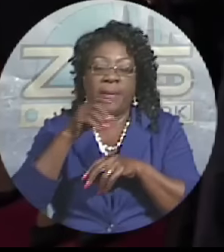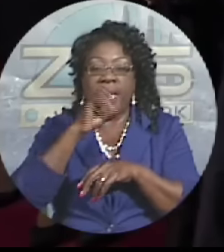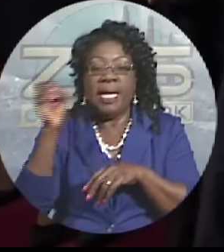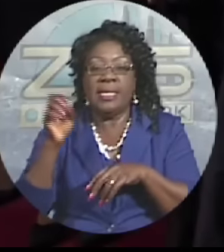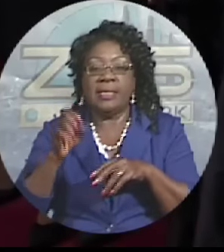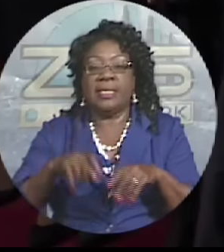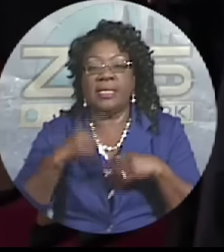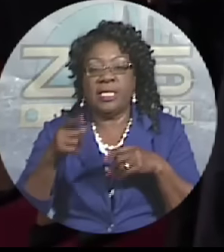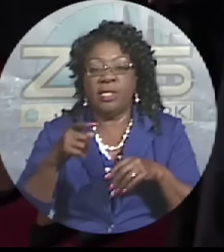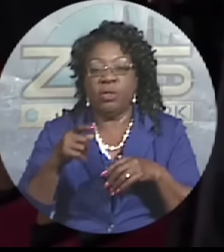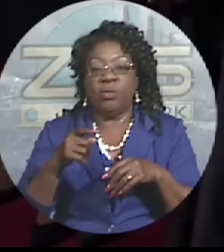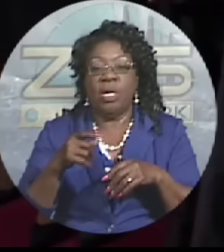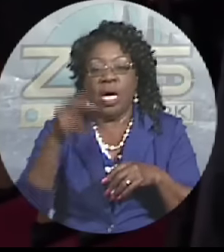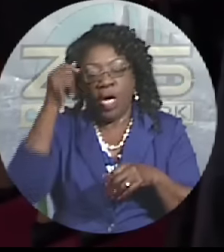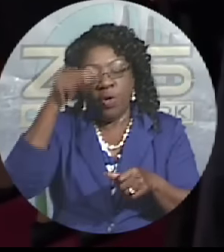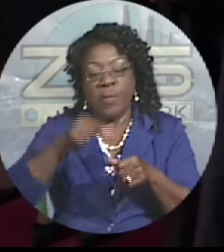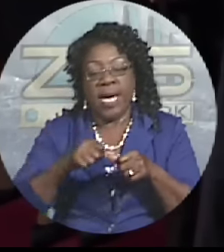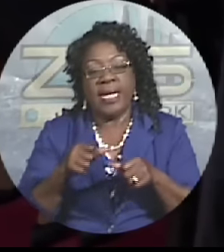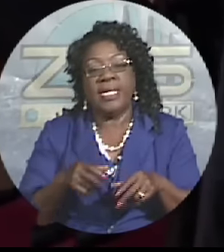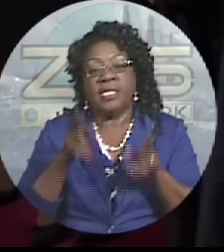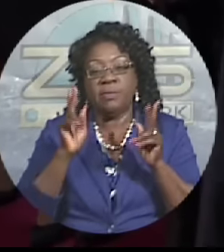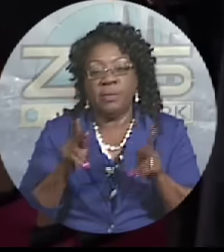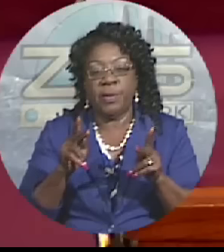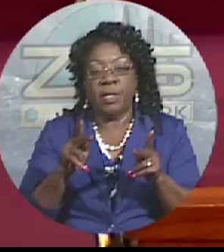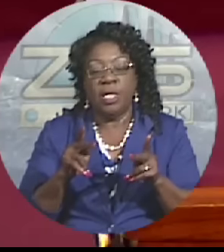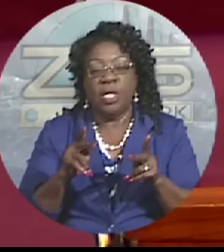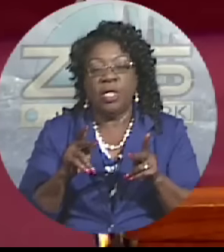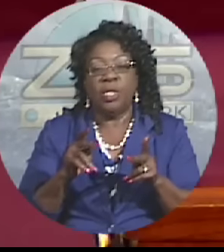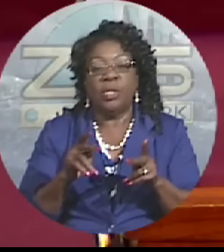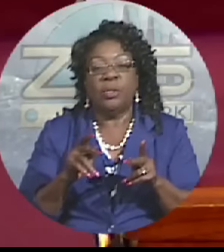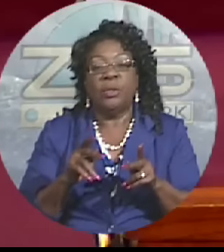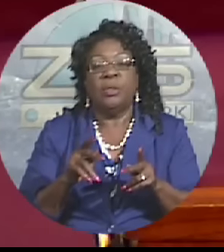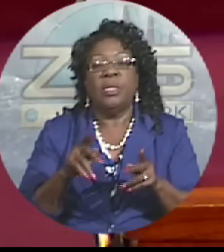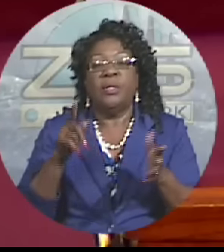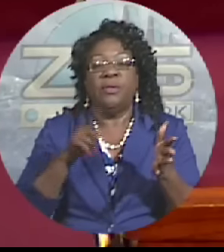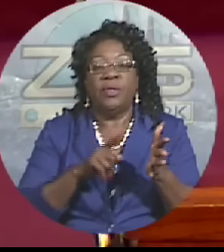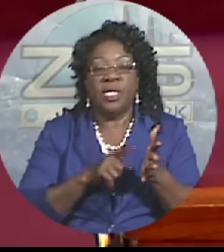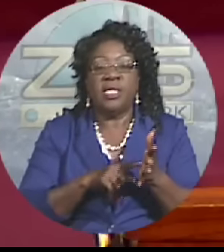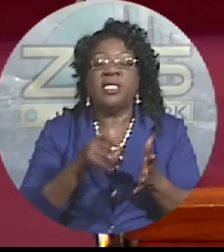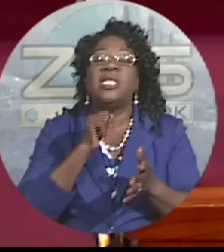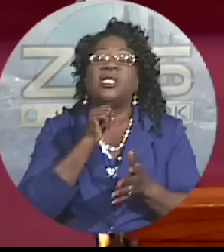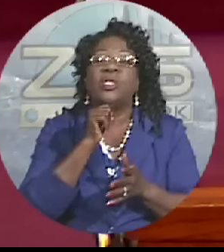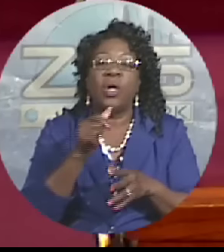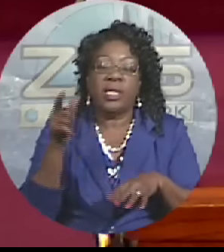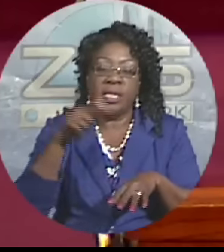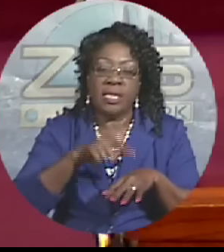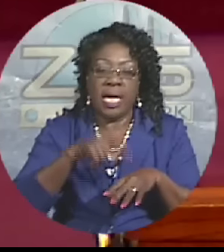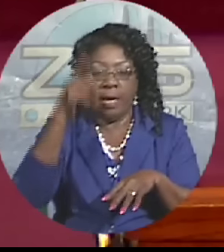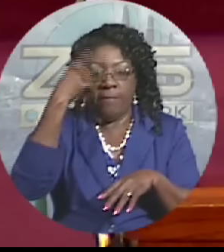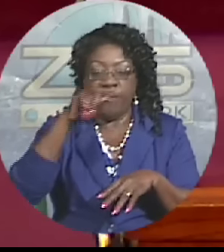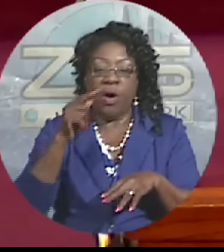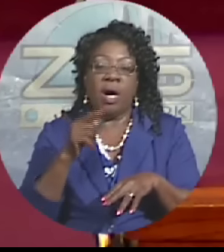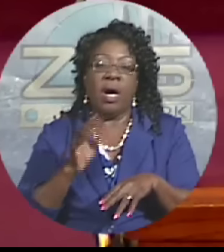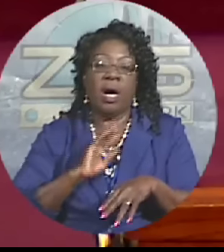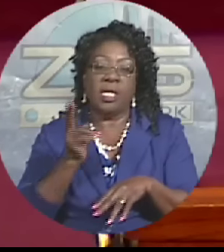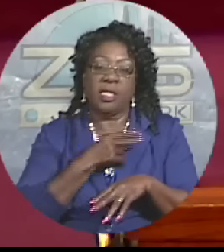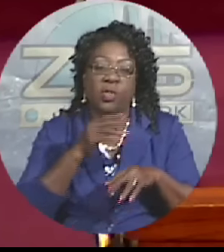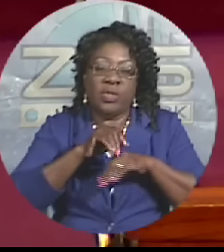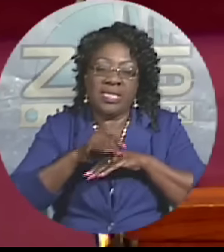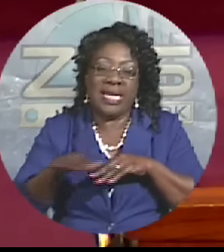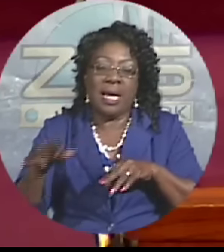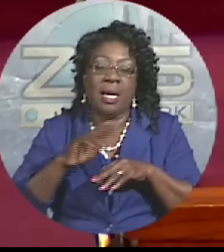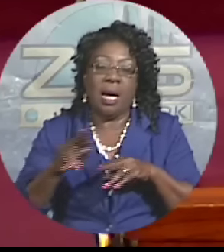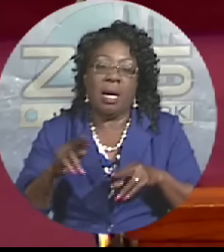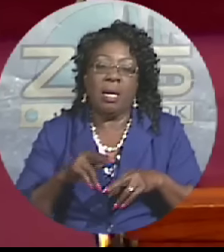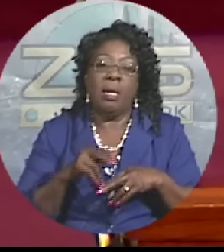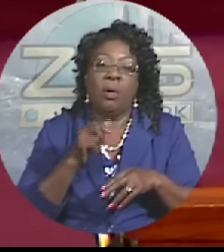his congregation that despite all they've been able to do, this is not the time for us to slack our riding